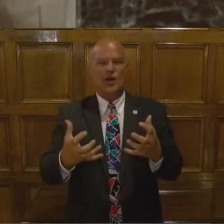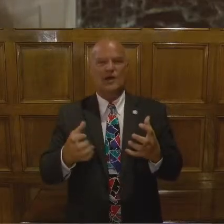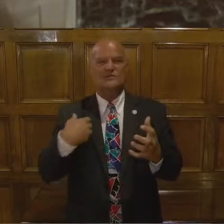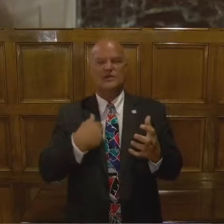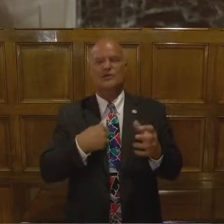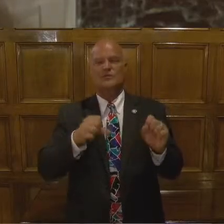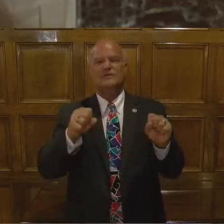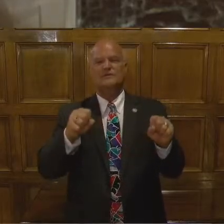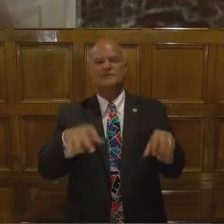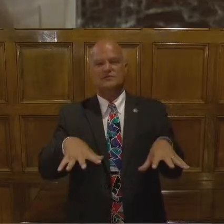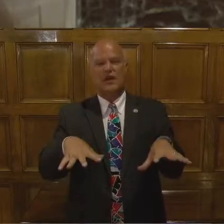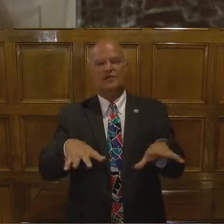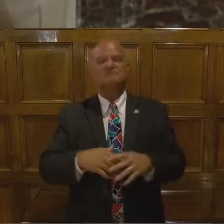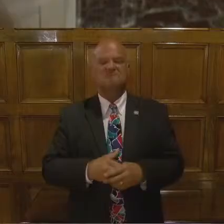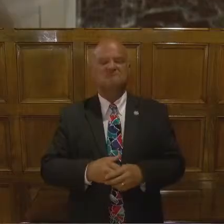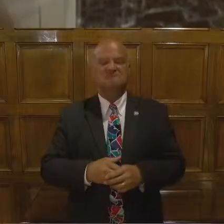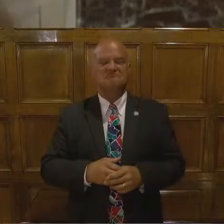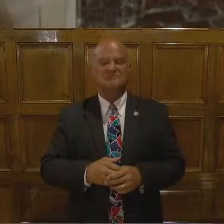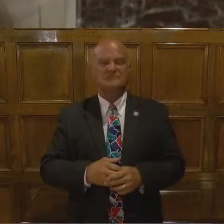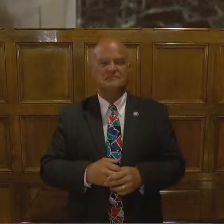so it will be wound down.